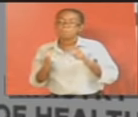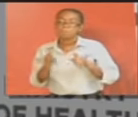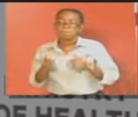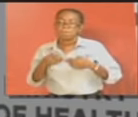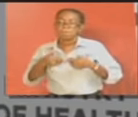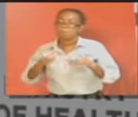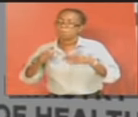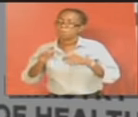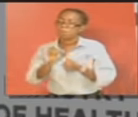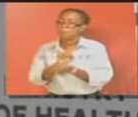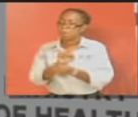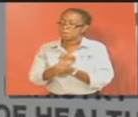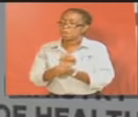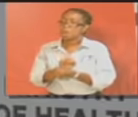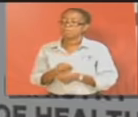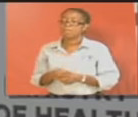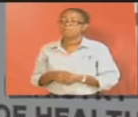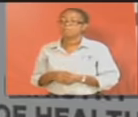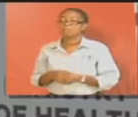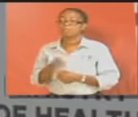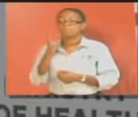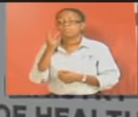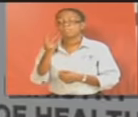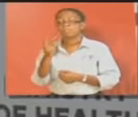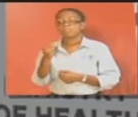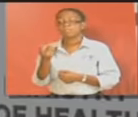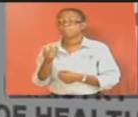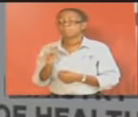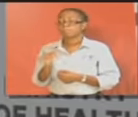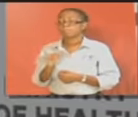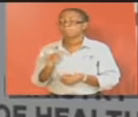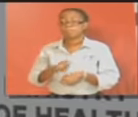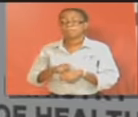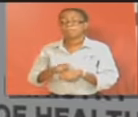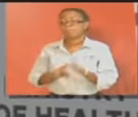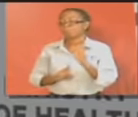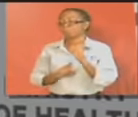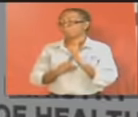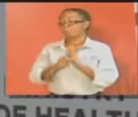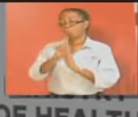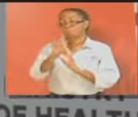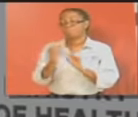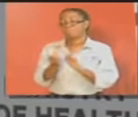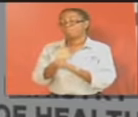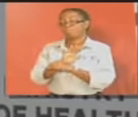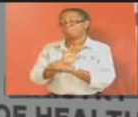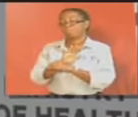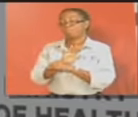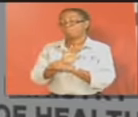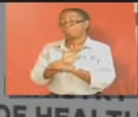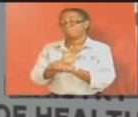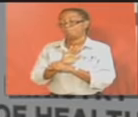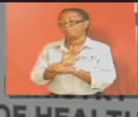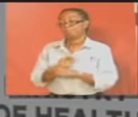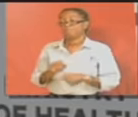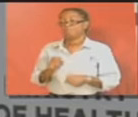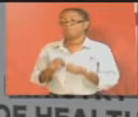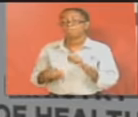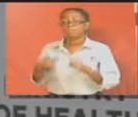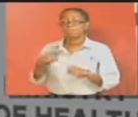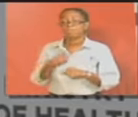with gathering to watch sports, gathering after you've played the sport, etc., those things could drive